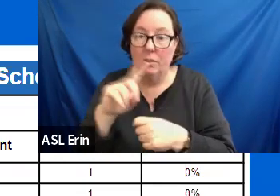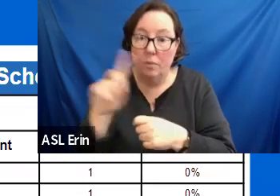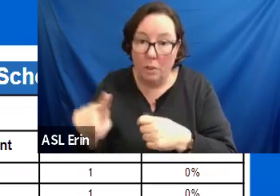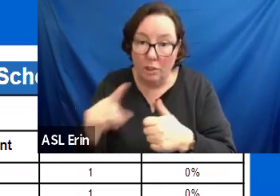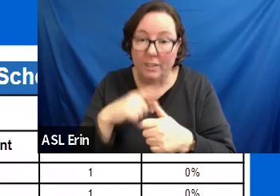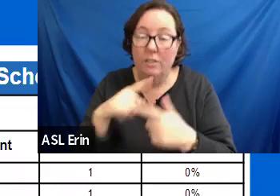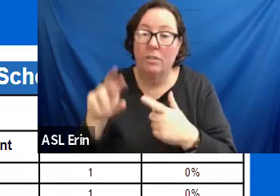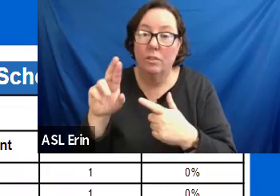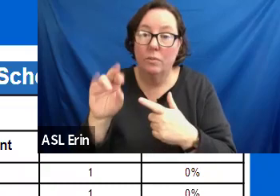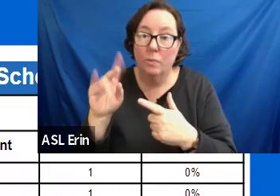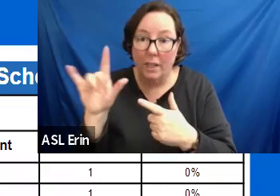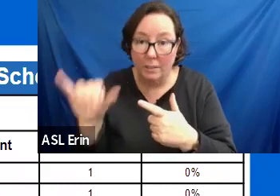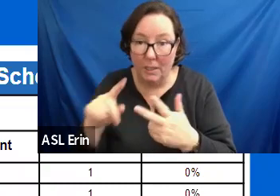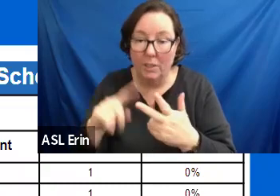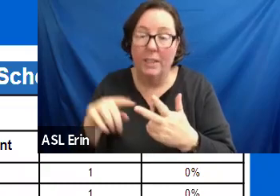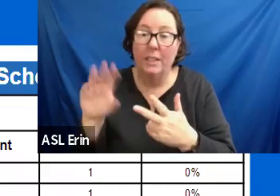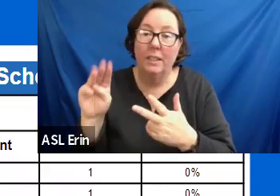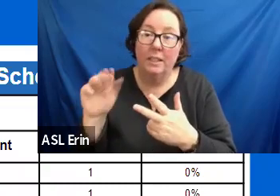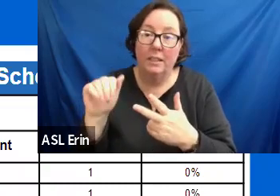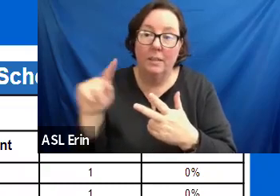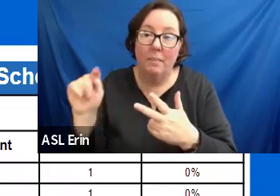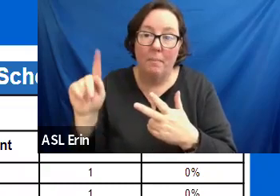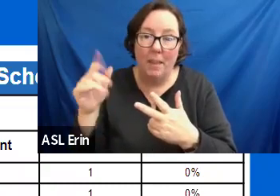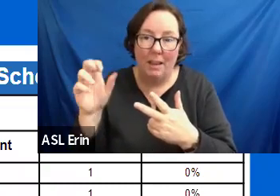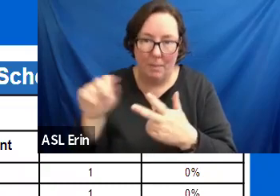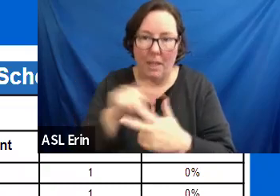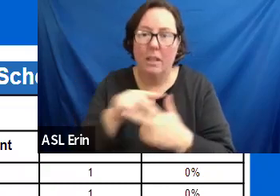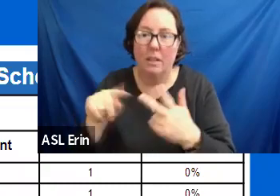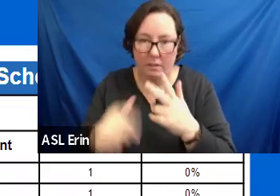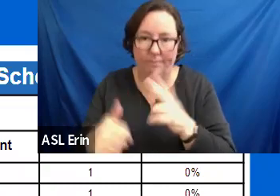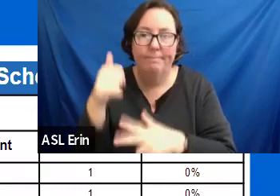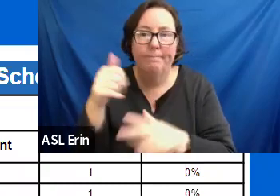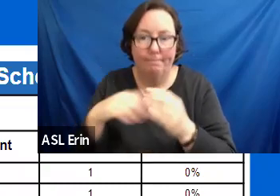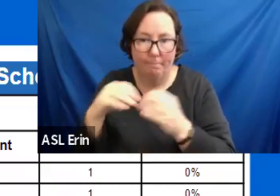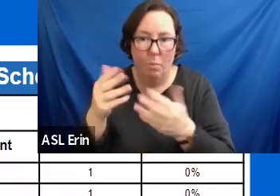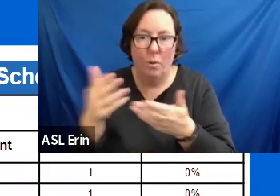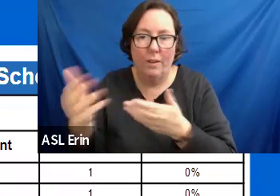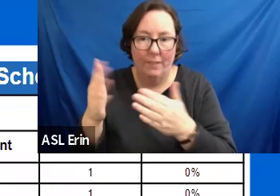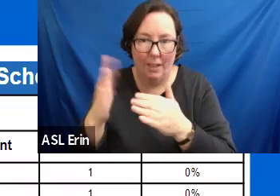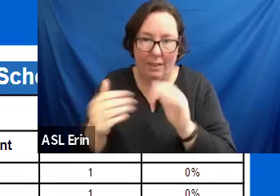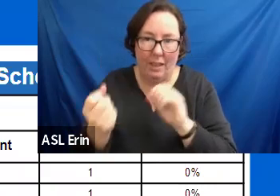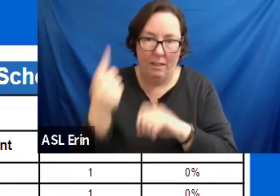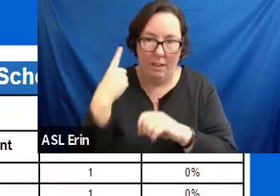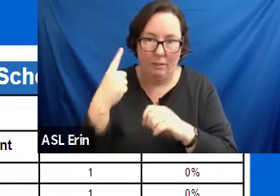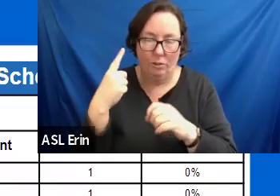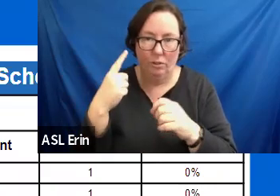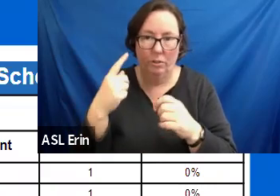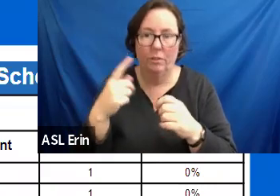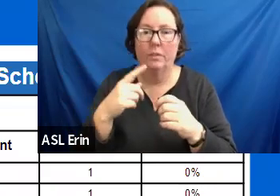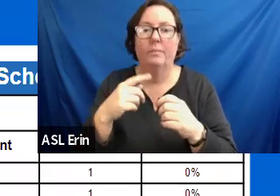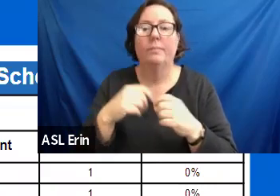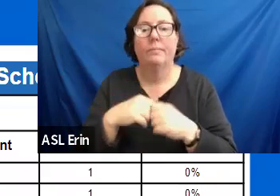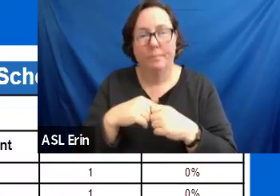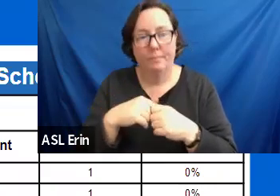and Mattapan are among those. And you will see greater geographic distribution than in some of the prior